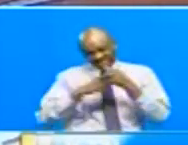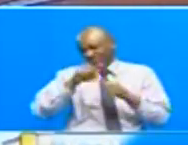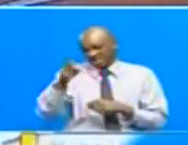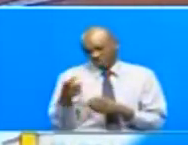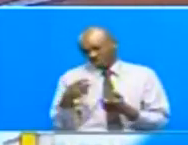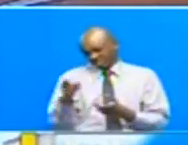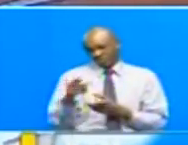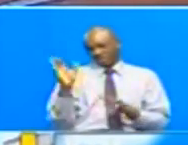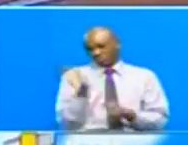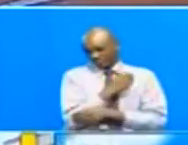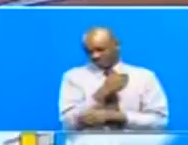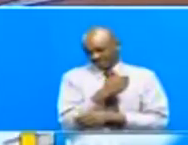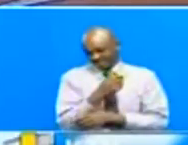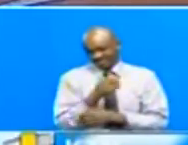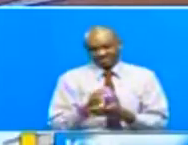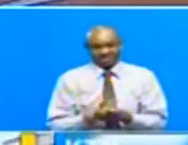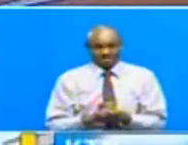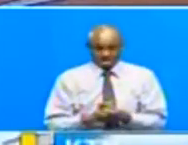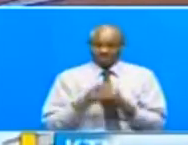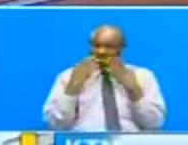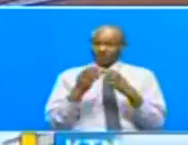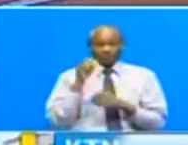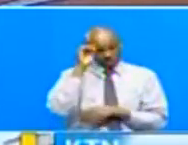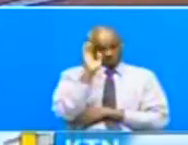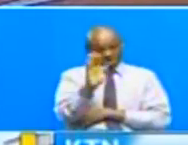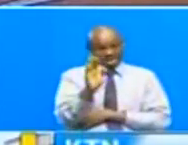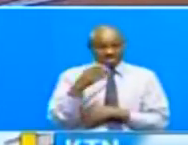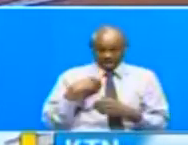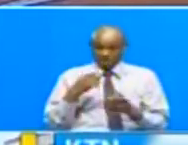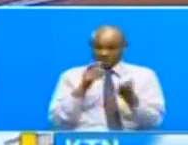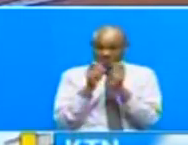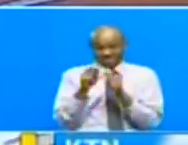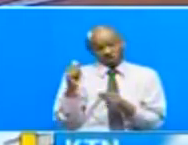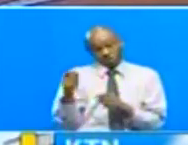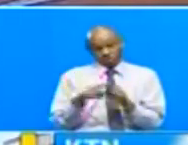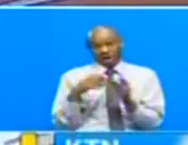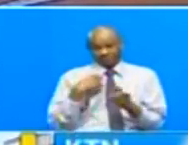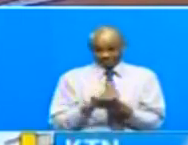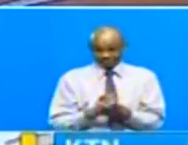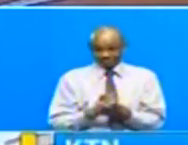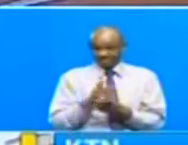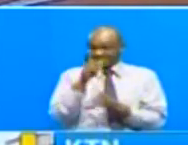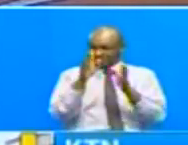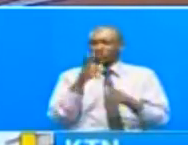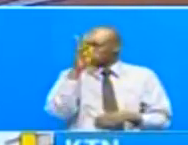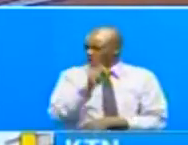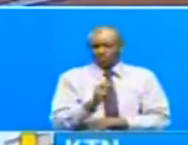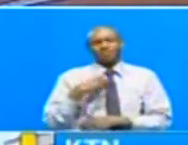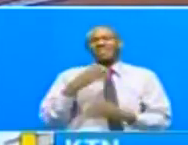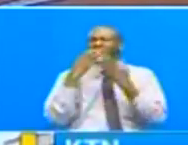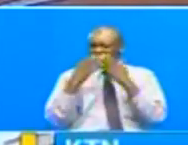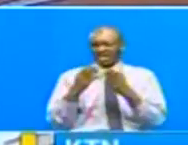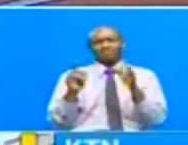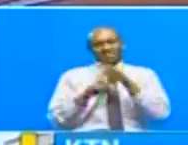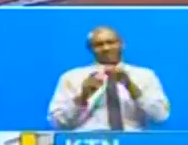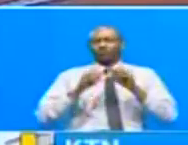million? All right, well, thank you for sharing your opinion. Let's take a look at some of your SMSs here as well. This one is a no. You say, I thank